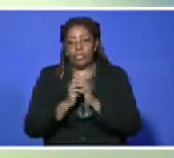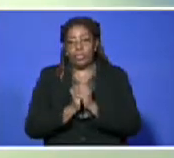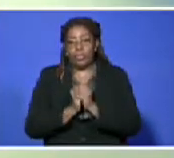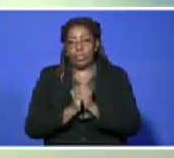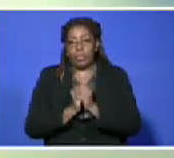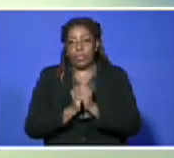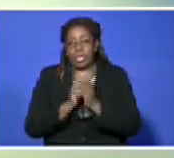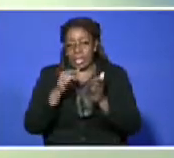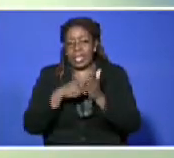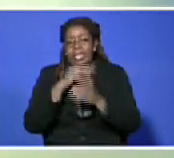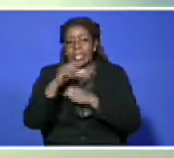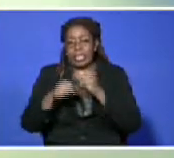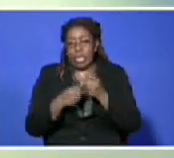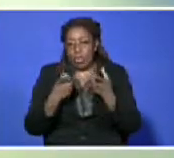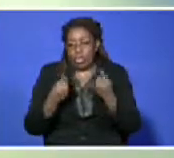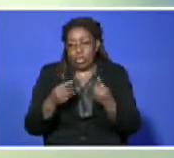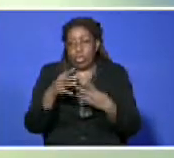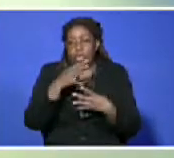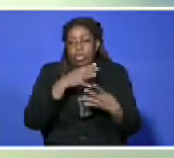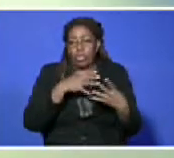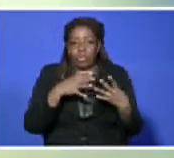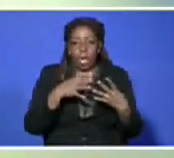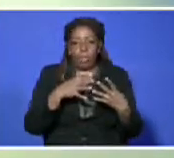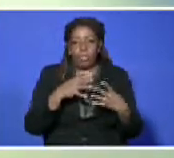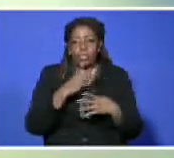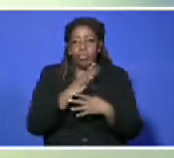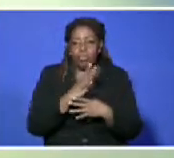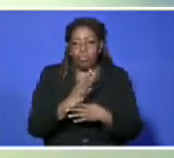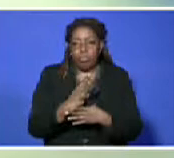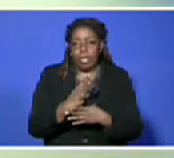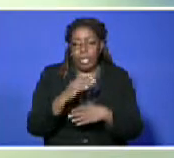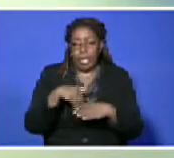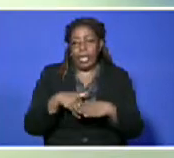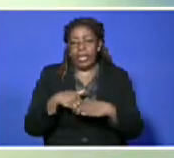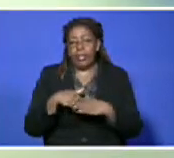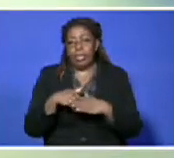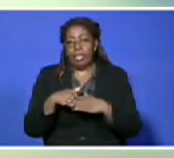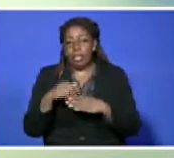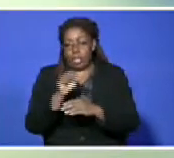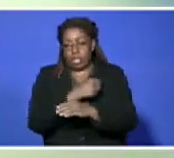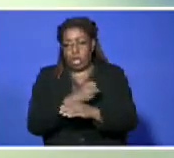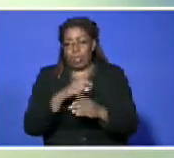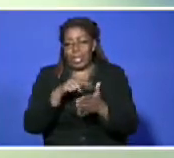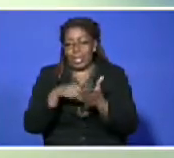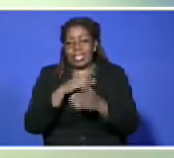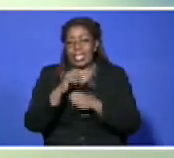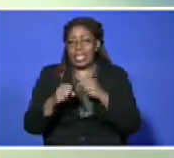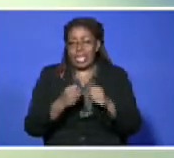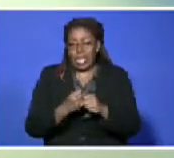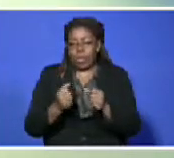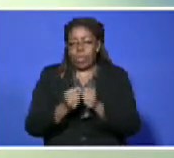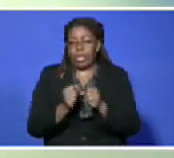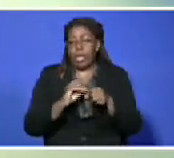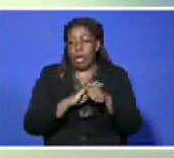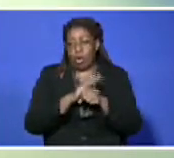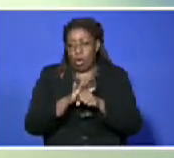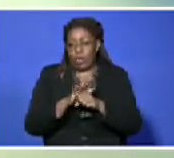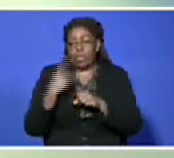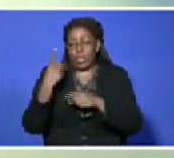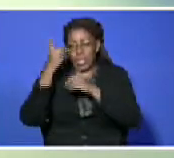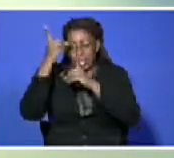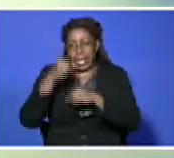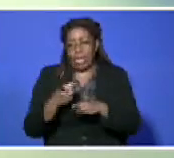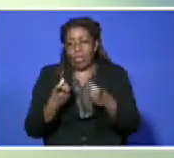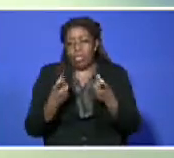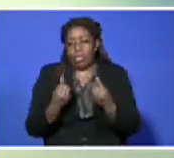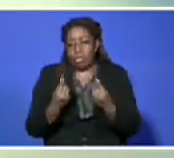year, we normally do social commentary and stuff like that in most of our songs. But this particular year, with COVID being here, we decided we wanted to